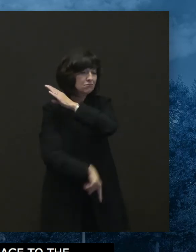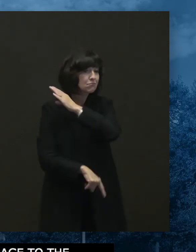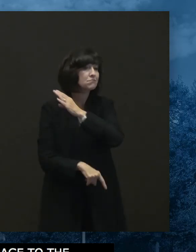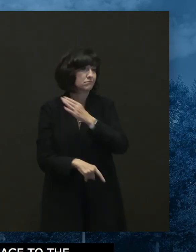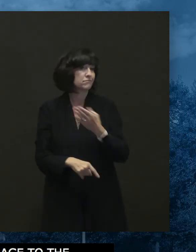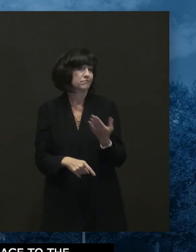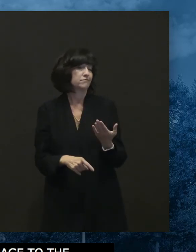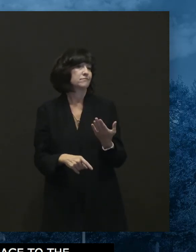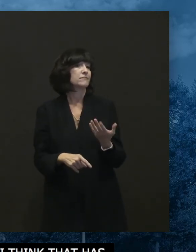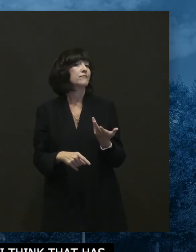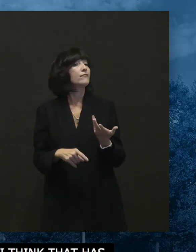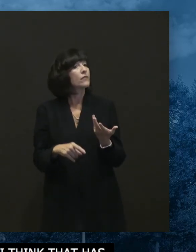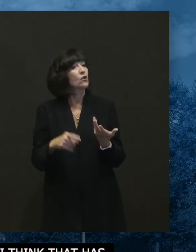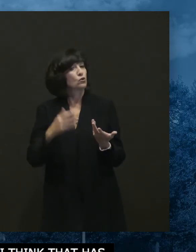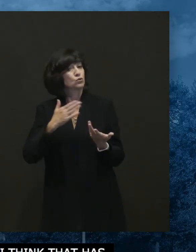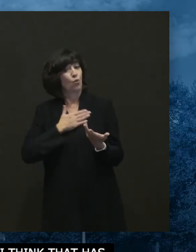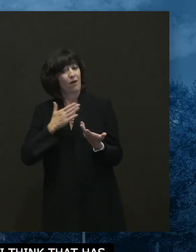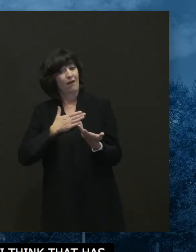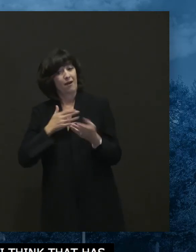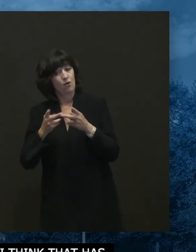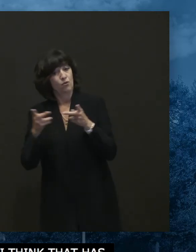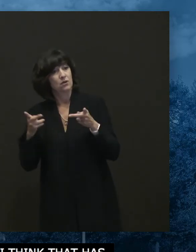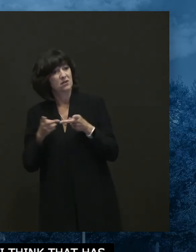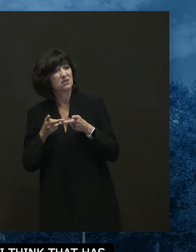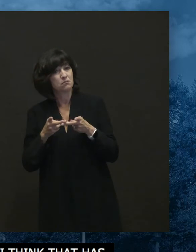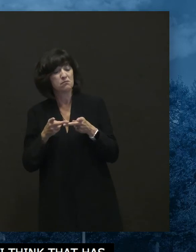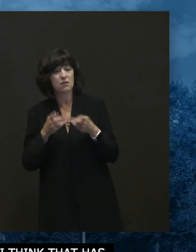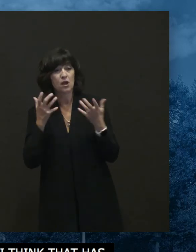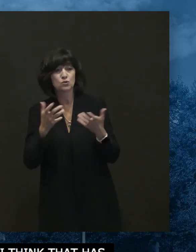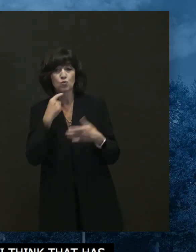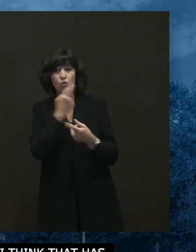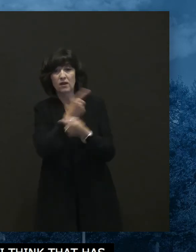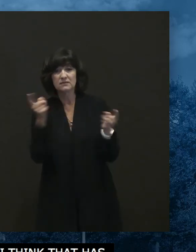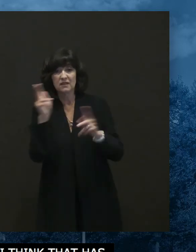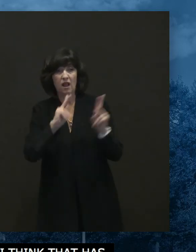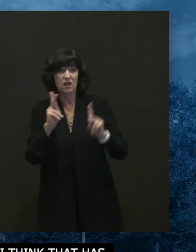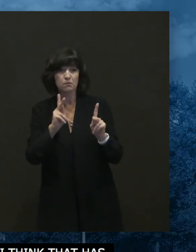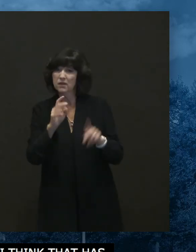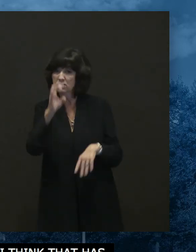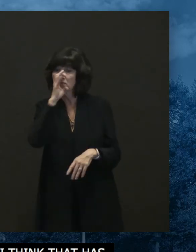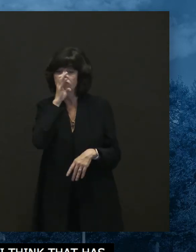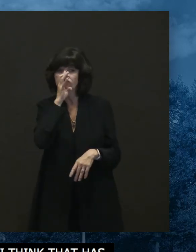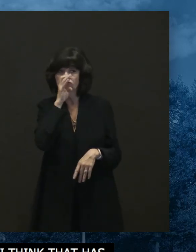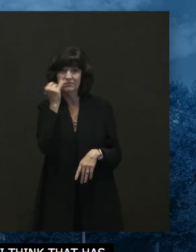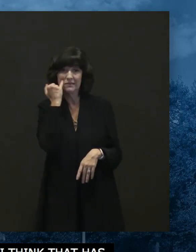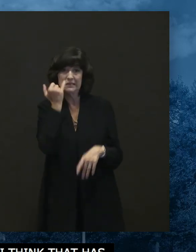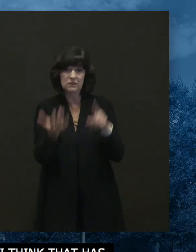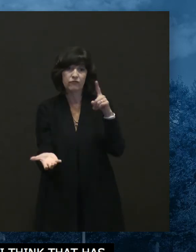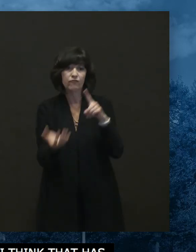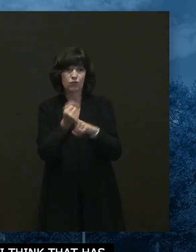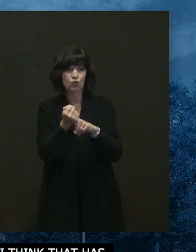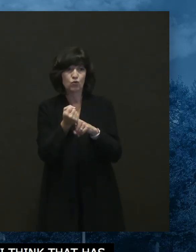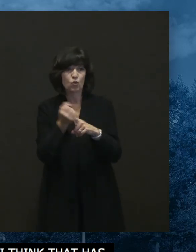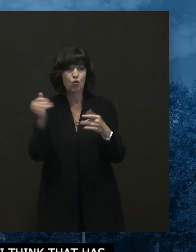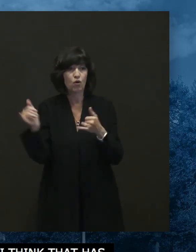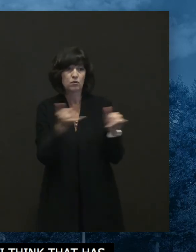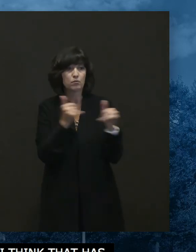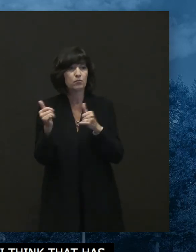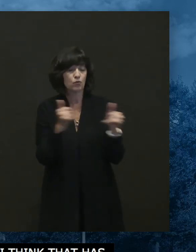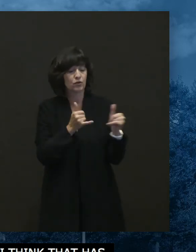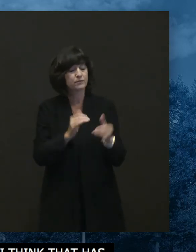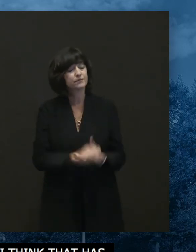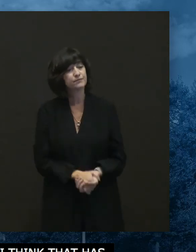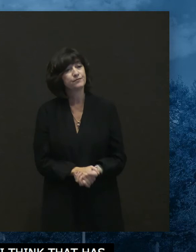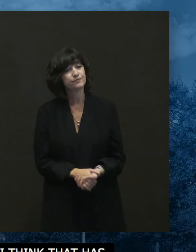and on our side to just be a little bit tougher on enforcement. Secretary Bunting, we have a question from our education reporter.